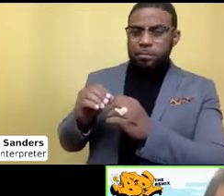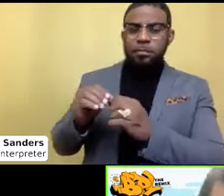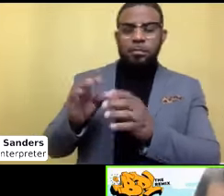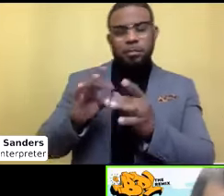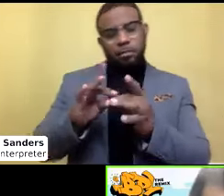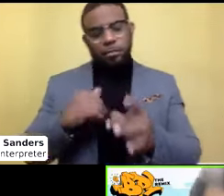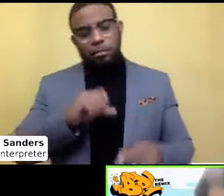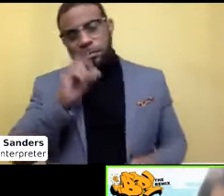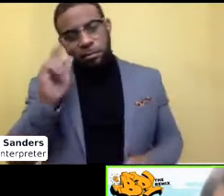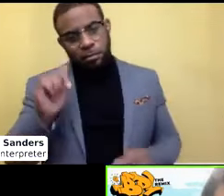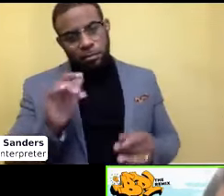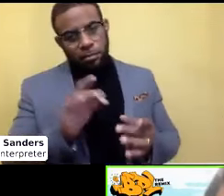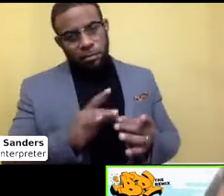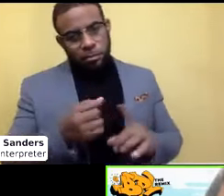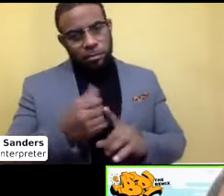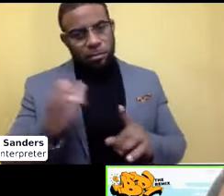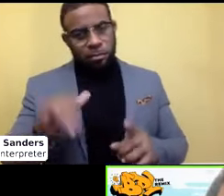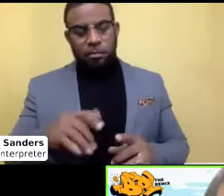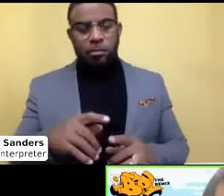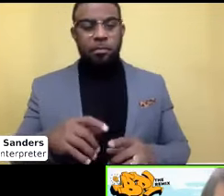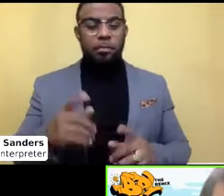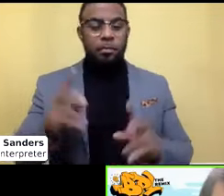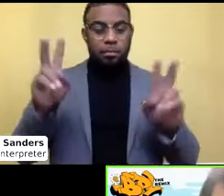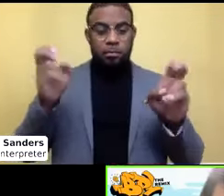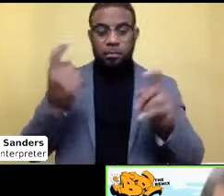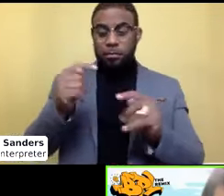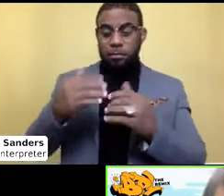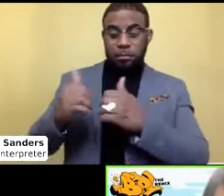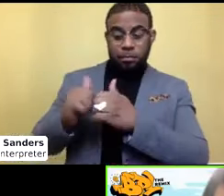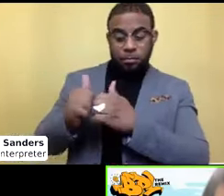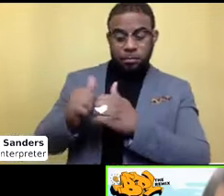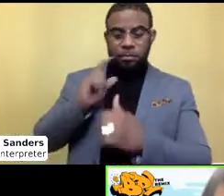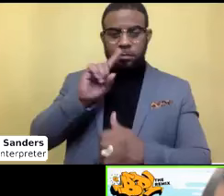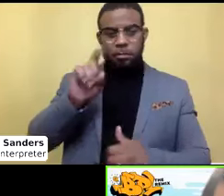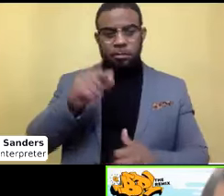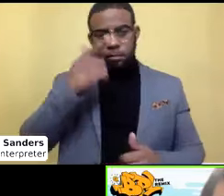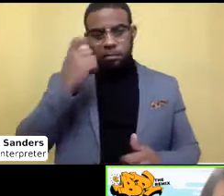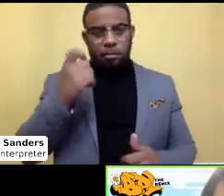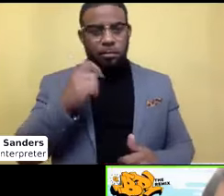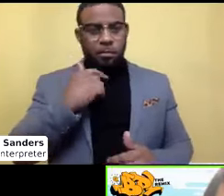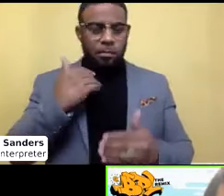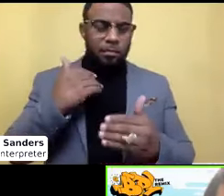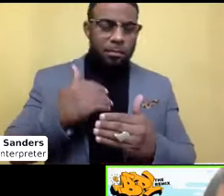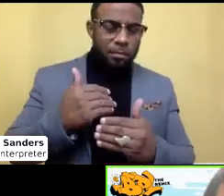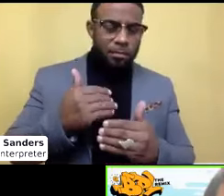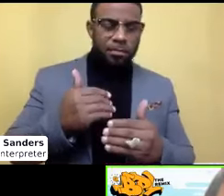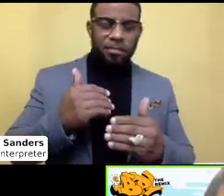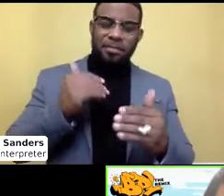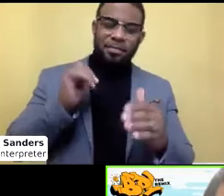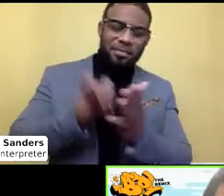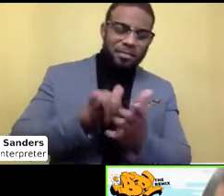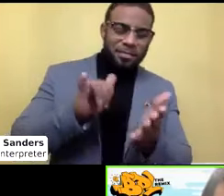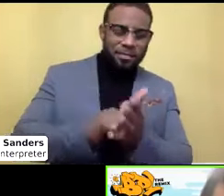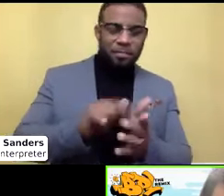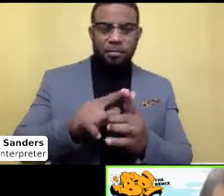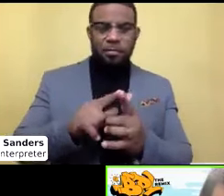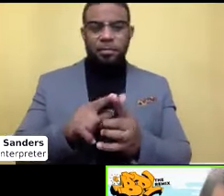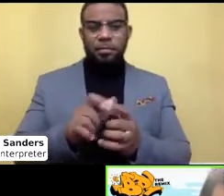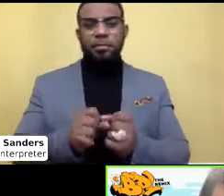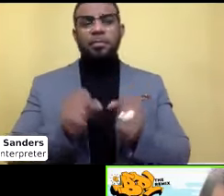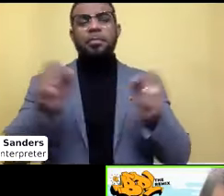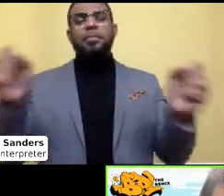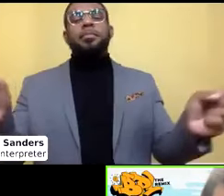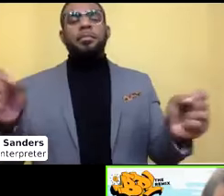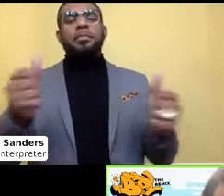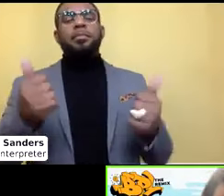but I'd love for you to expand on this. The how is a question because it's near impossible to depose